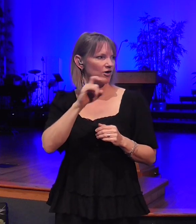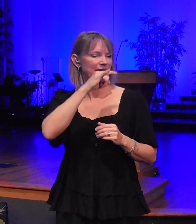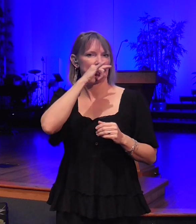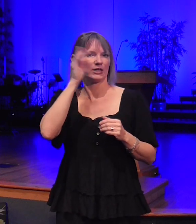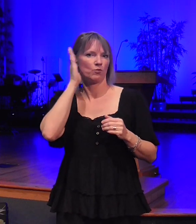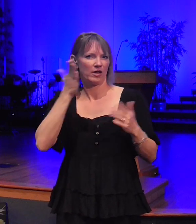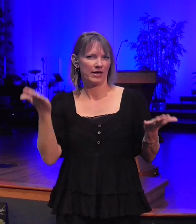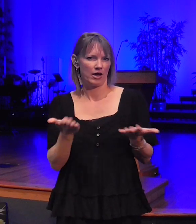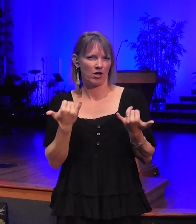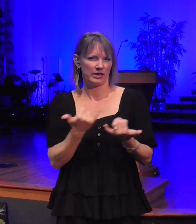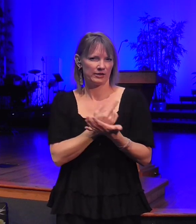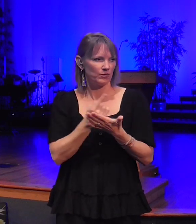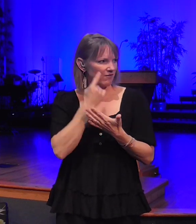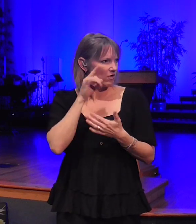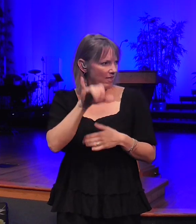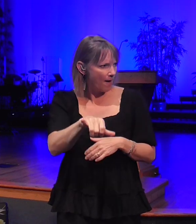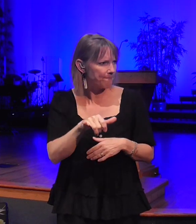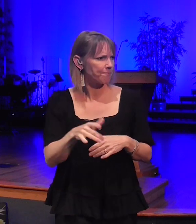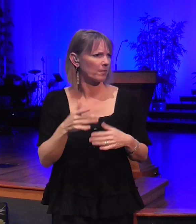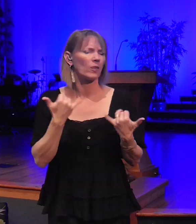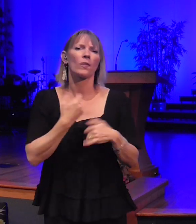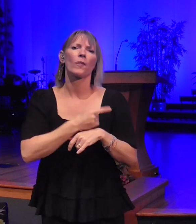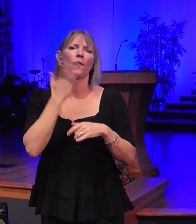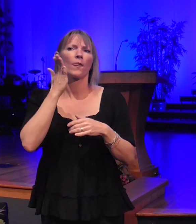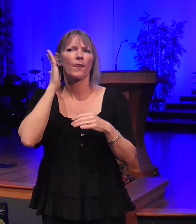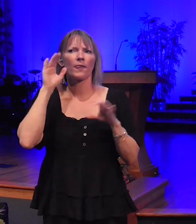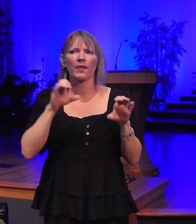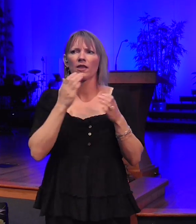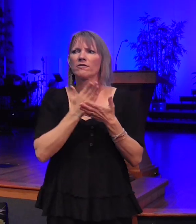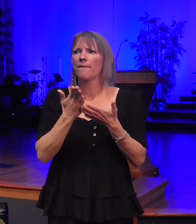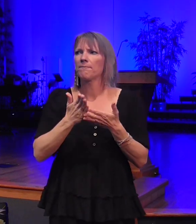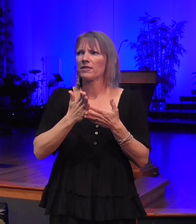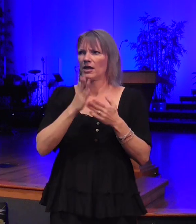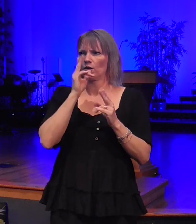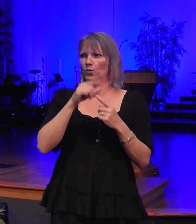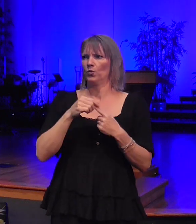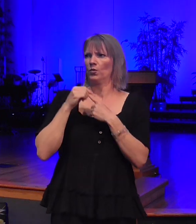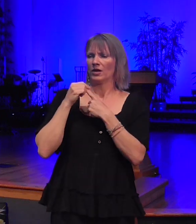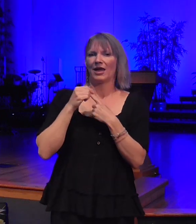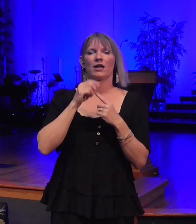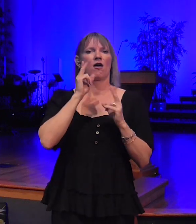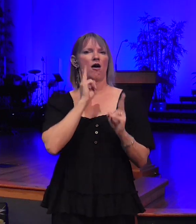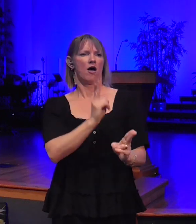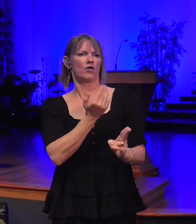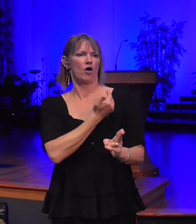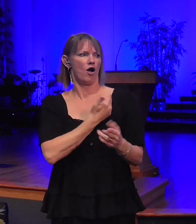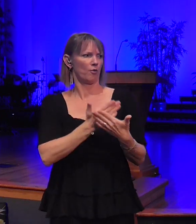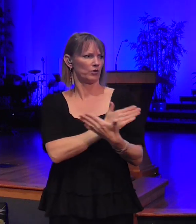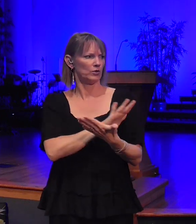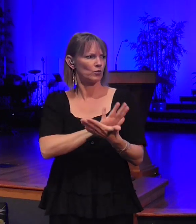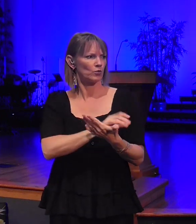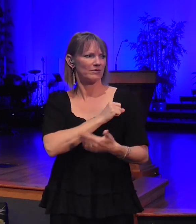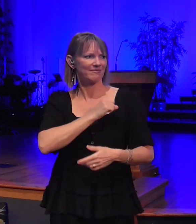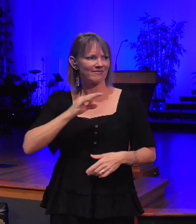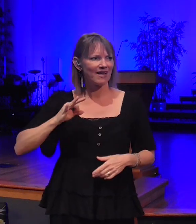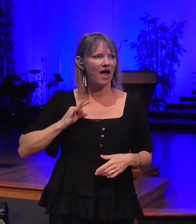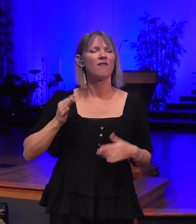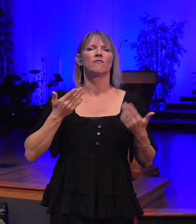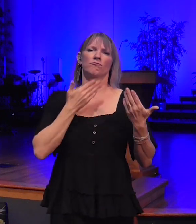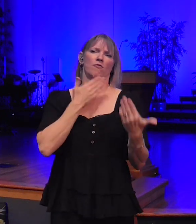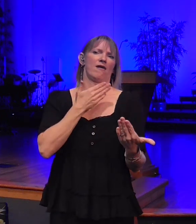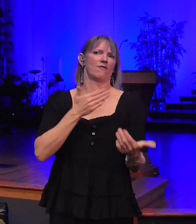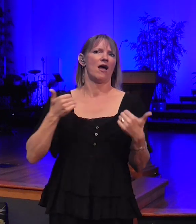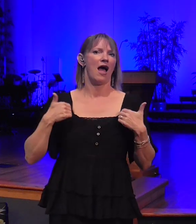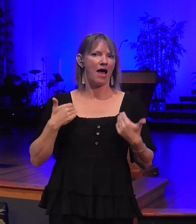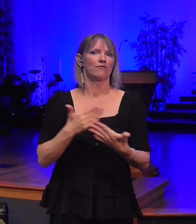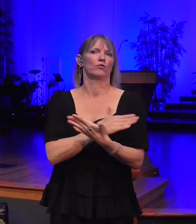And we get to do something unique today. We're going to honor our preschool staff. We don't always get to see them. We're so grateful that Mile High Church has a